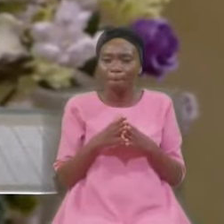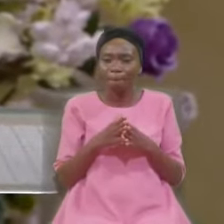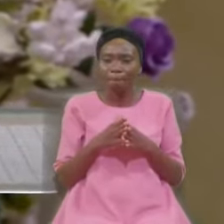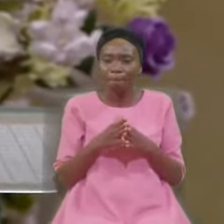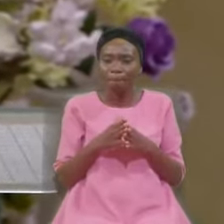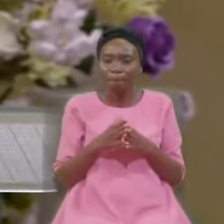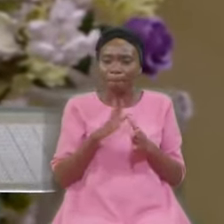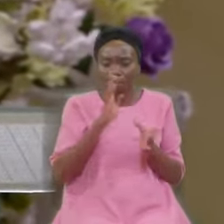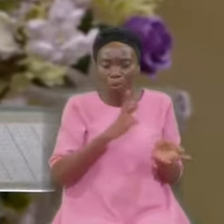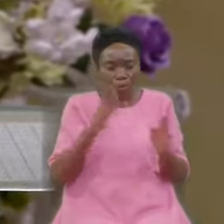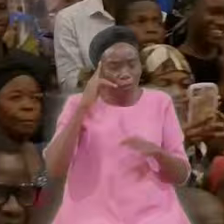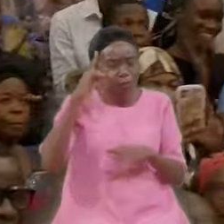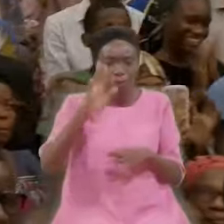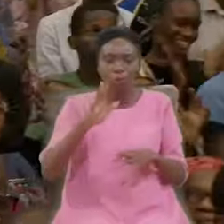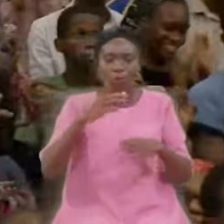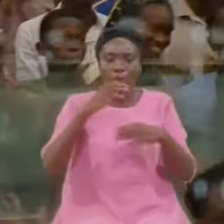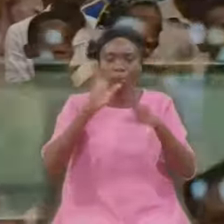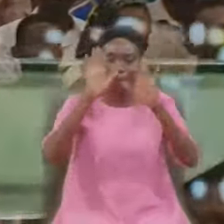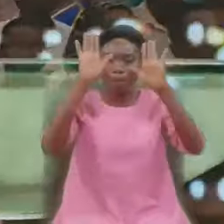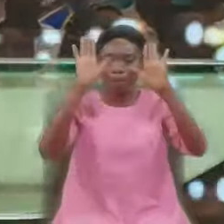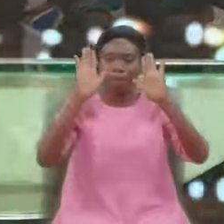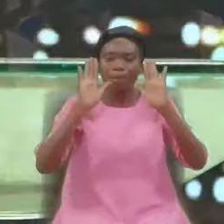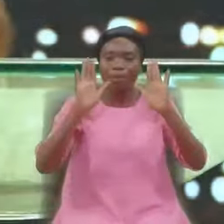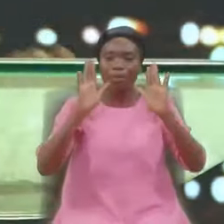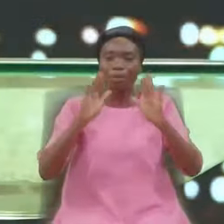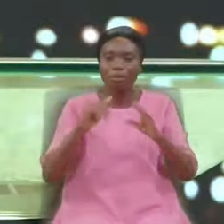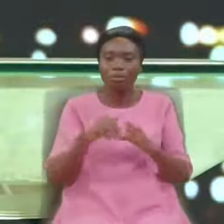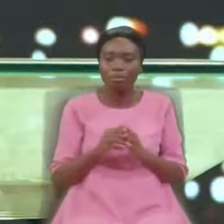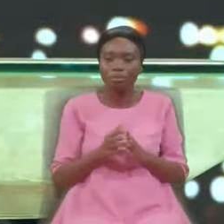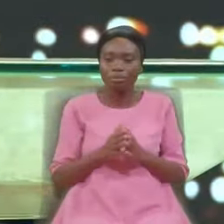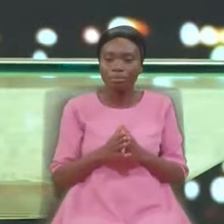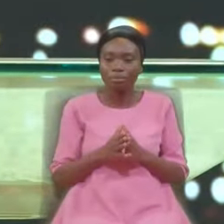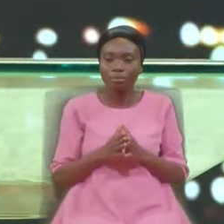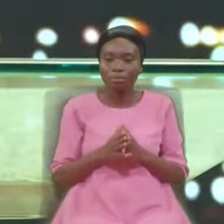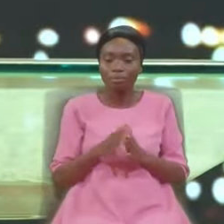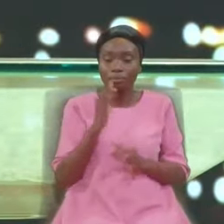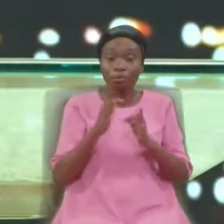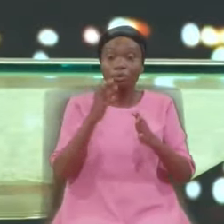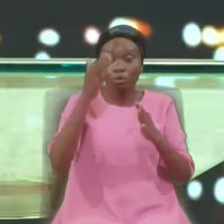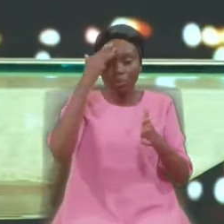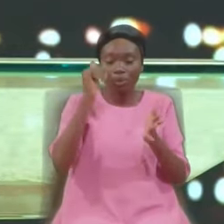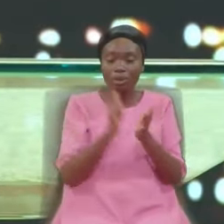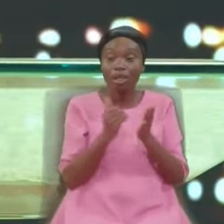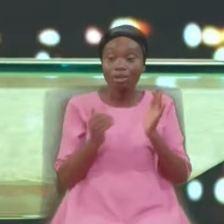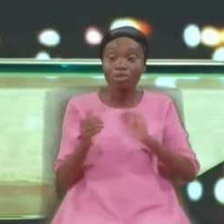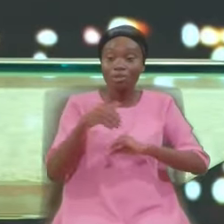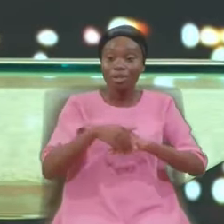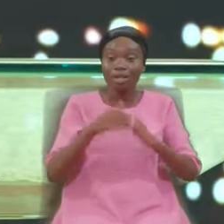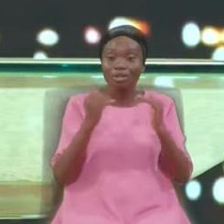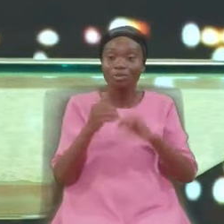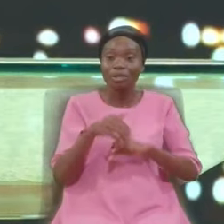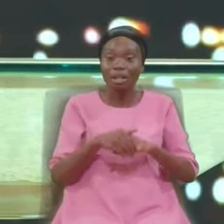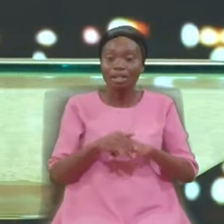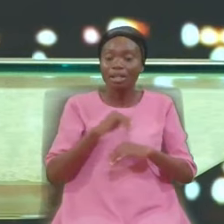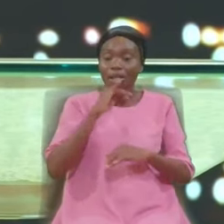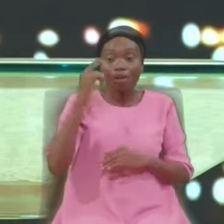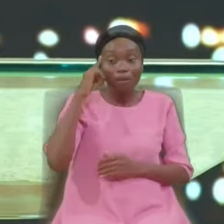Get ready for your Gilgal. If you know that tonight is for